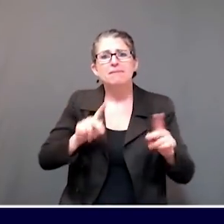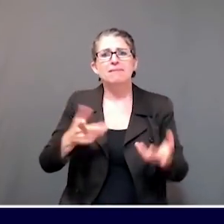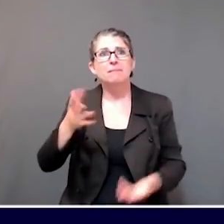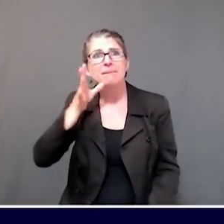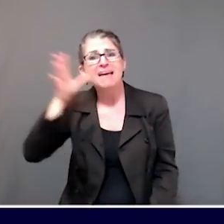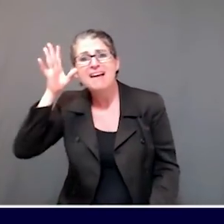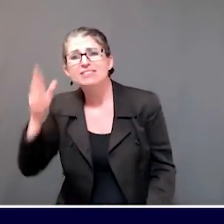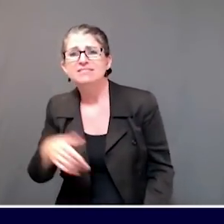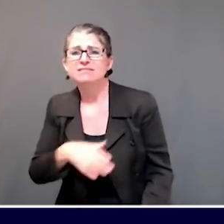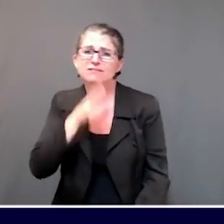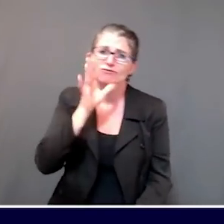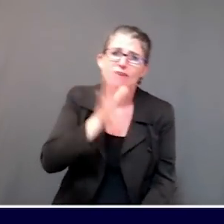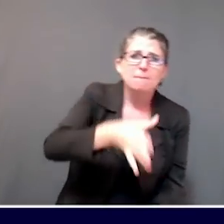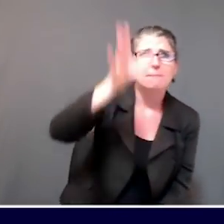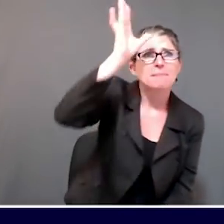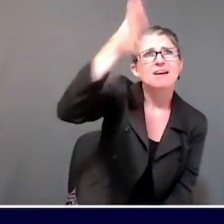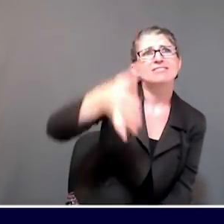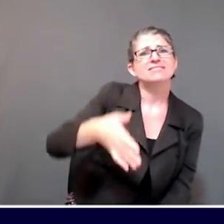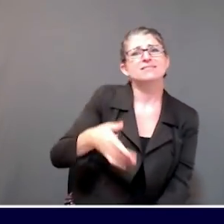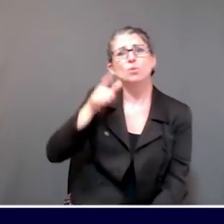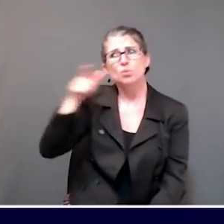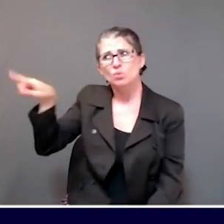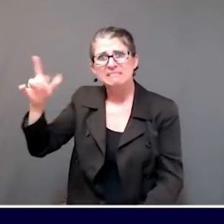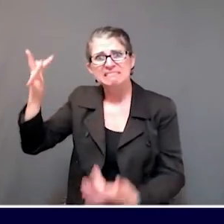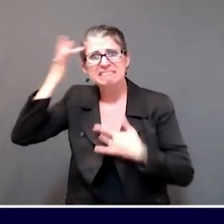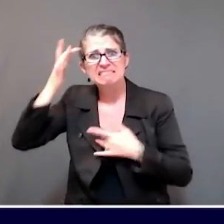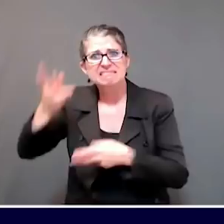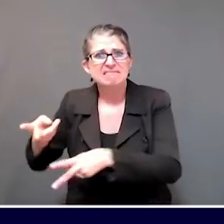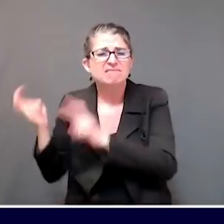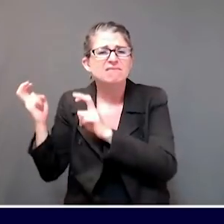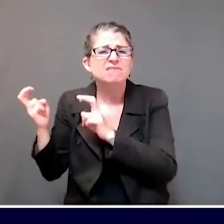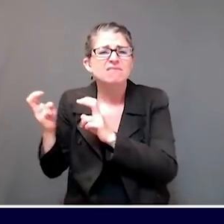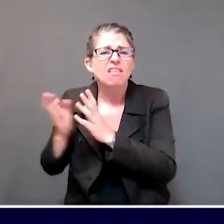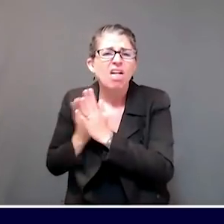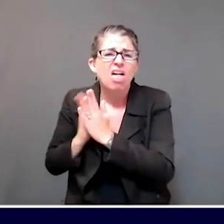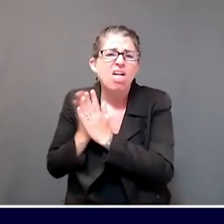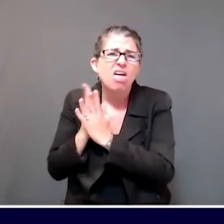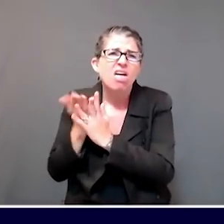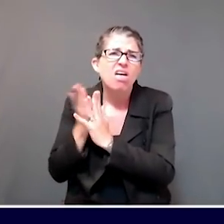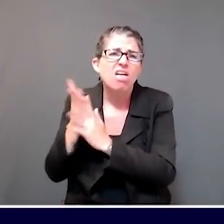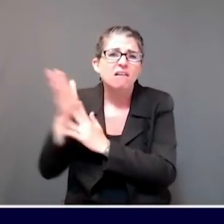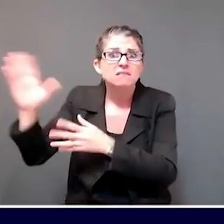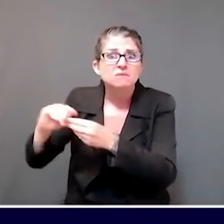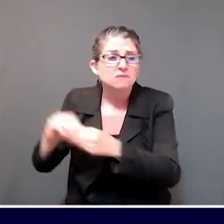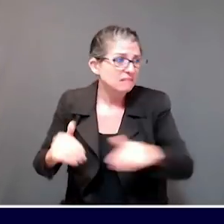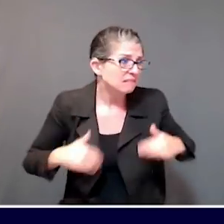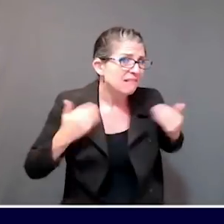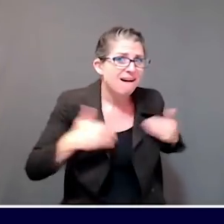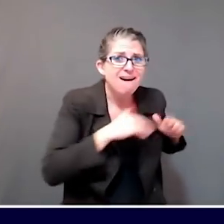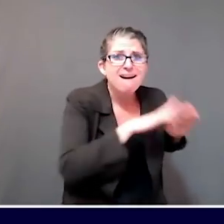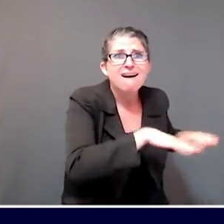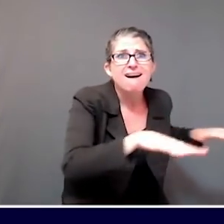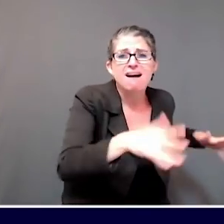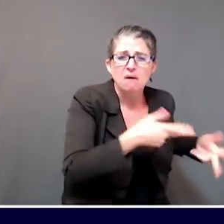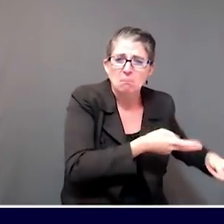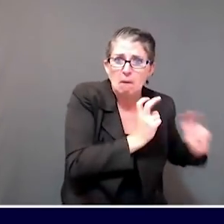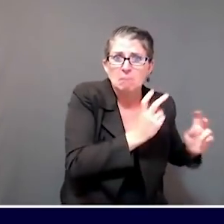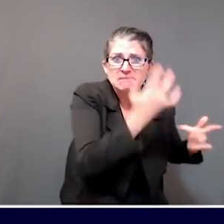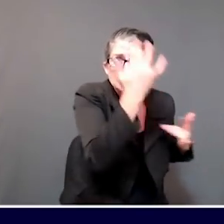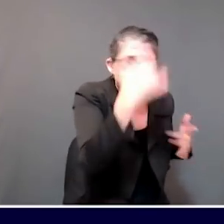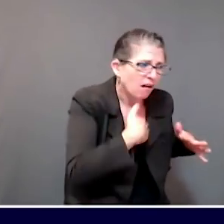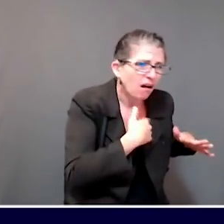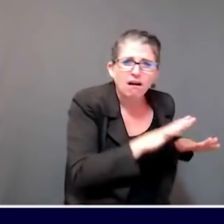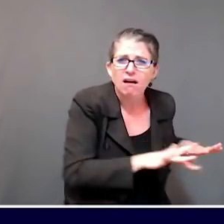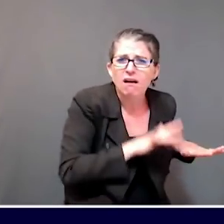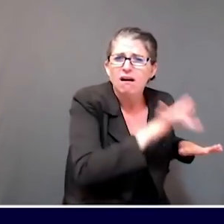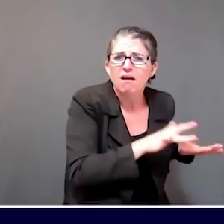who are also not immune from this. We've seen stories of young adults who have gotten sick and been seriously hurt by it. So I do think that we have to take